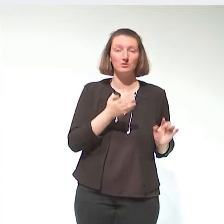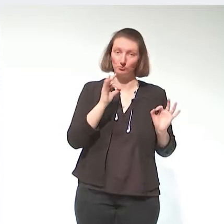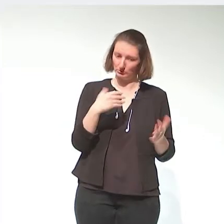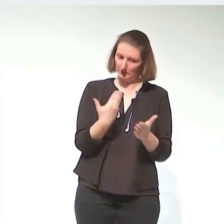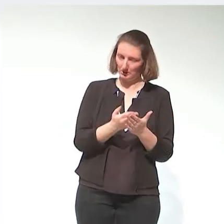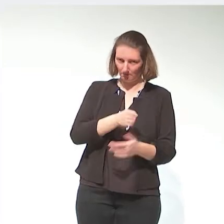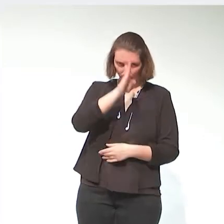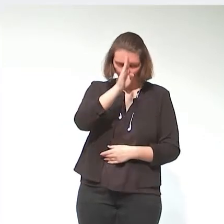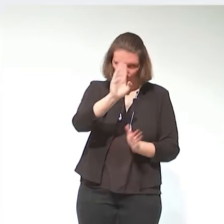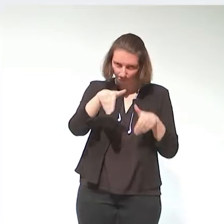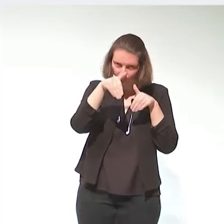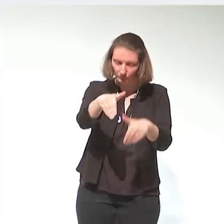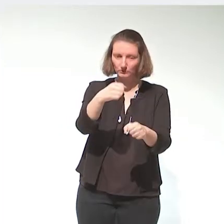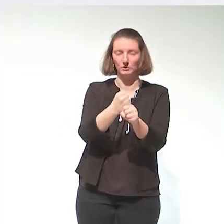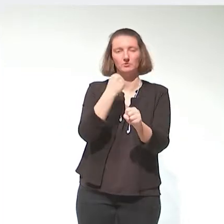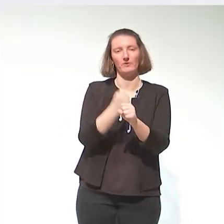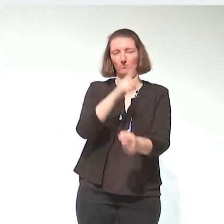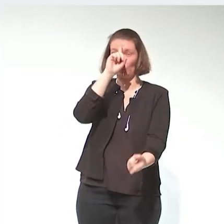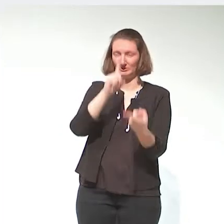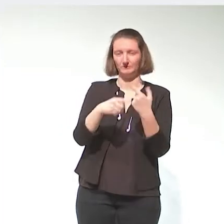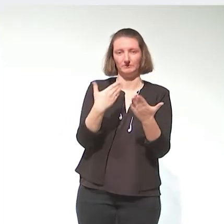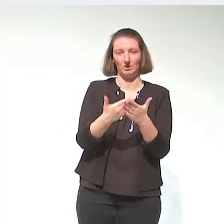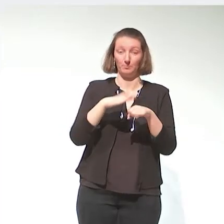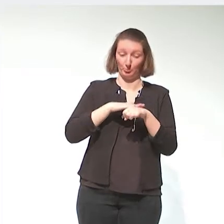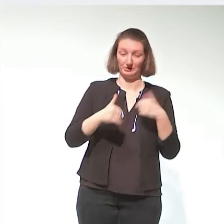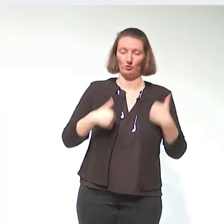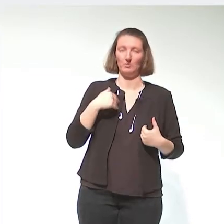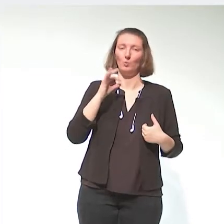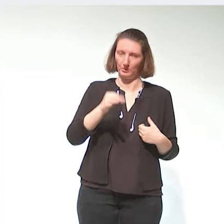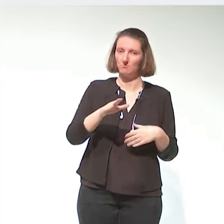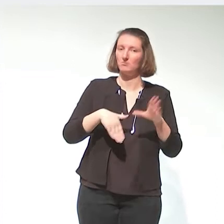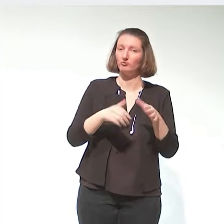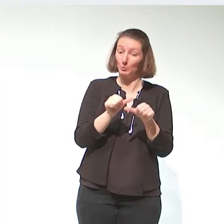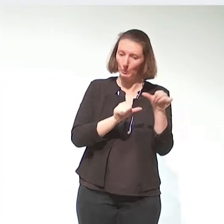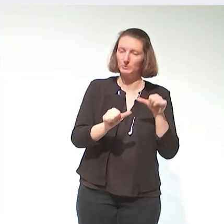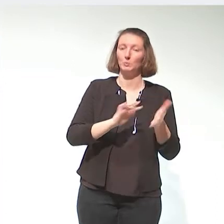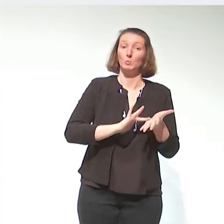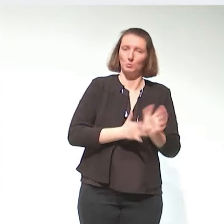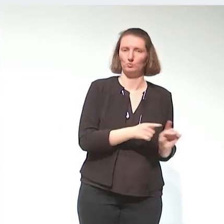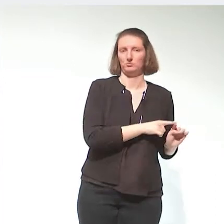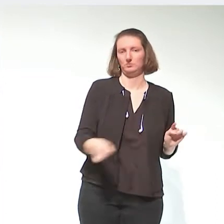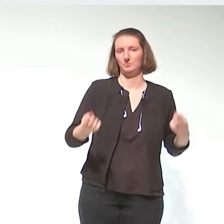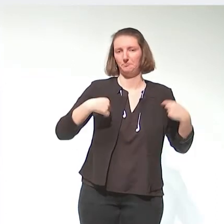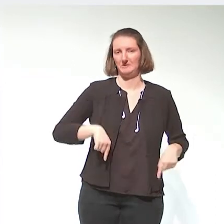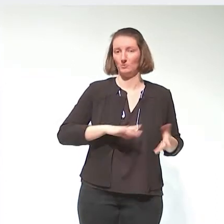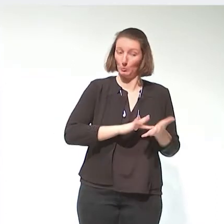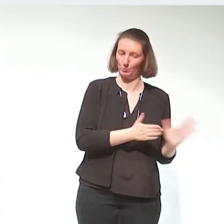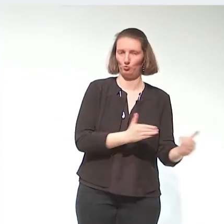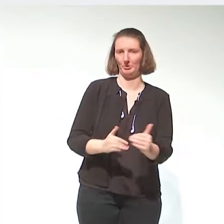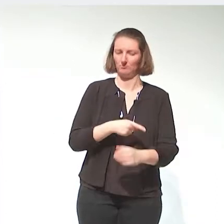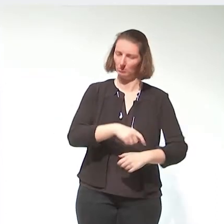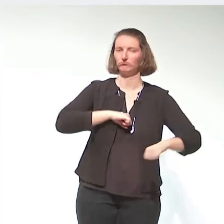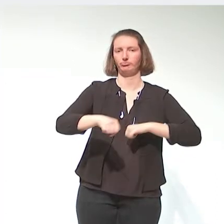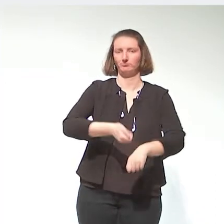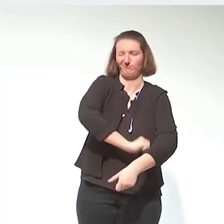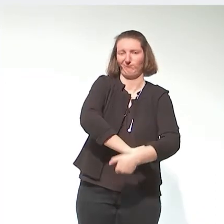policies, and it is undoubtedly in that direction that we should persist, because disability policies will only